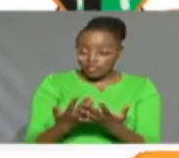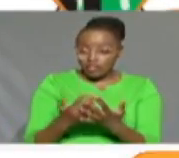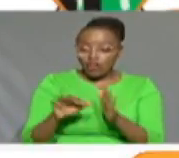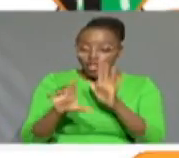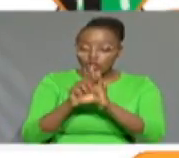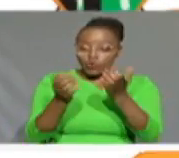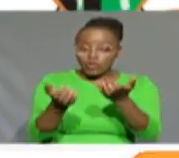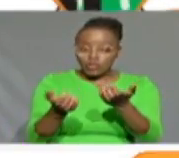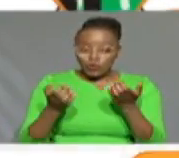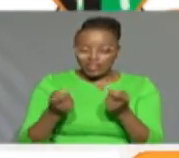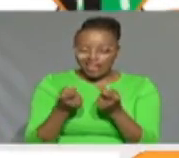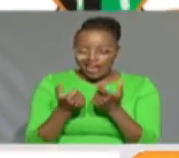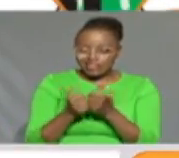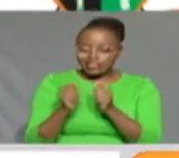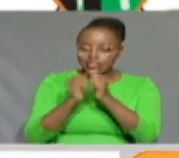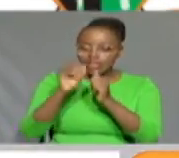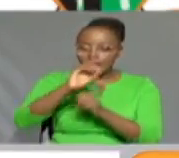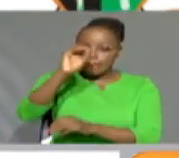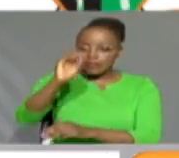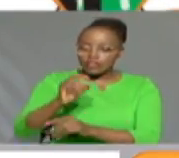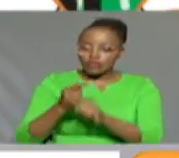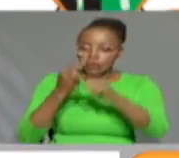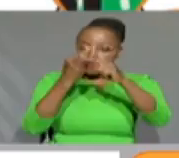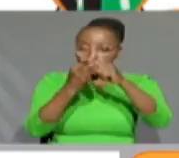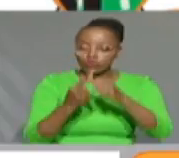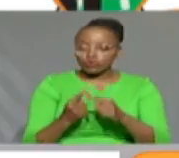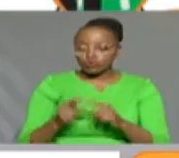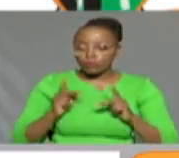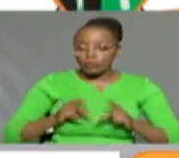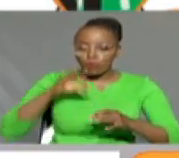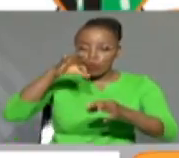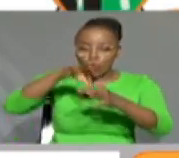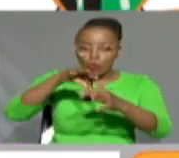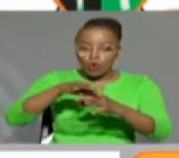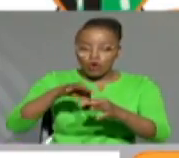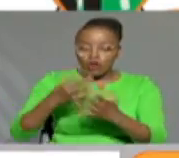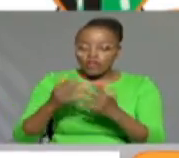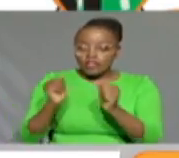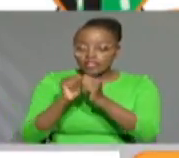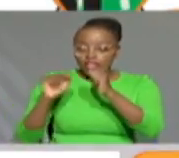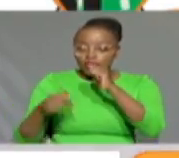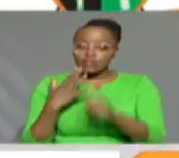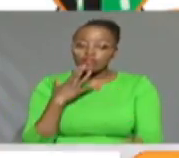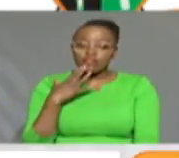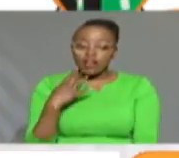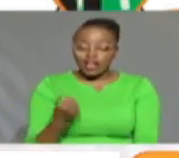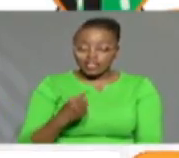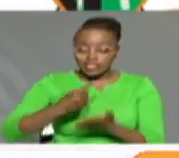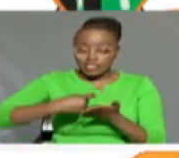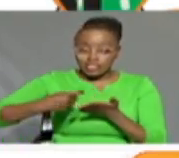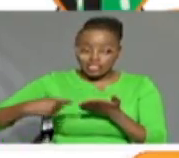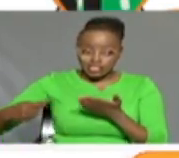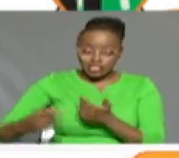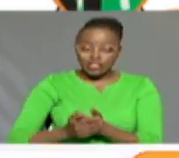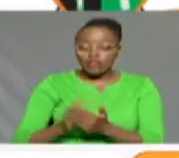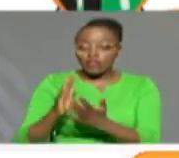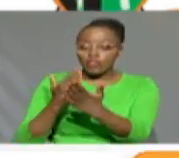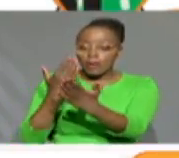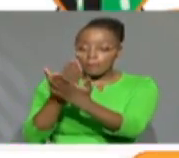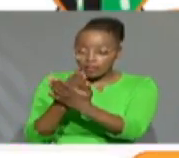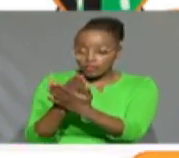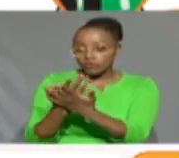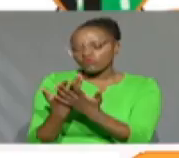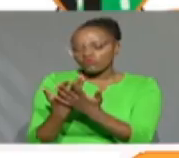requiring signatures from at least 10% of the total voters, translating to 10,500 signatures for the petition to